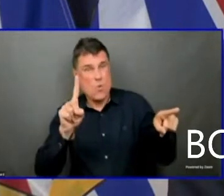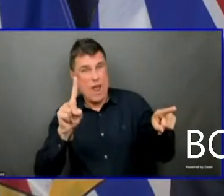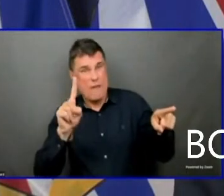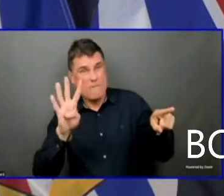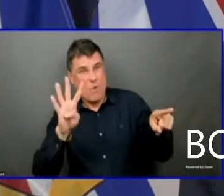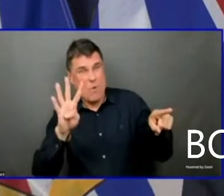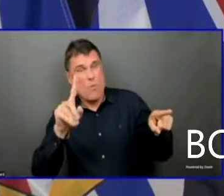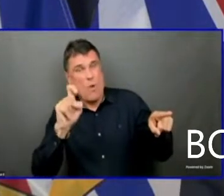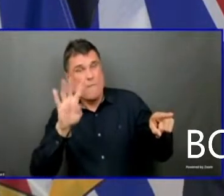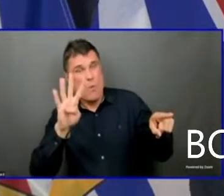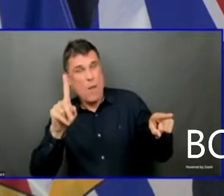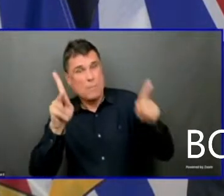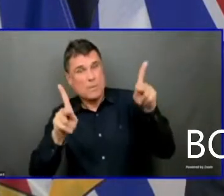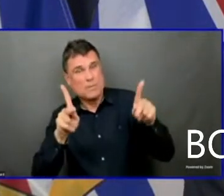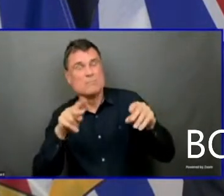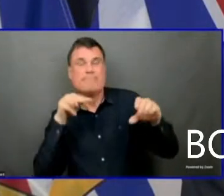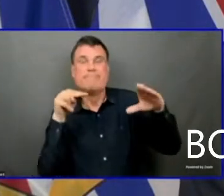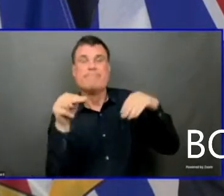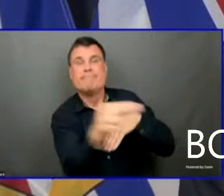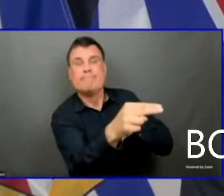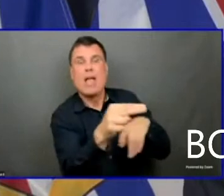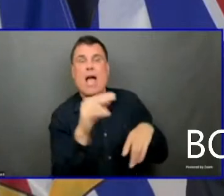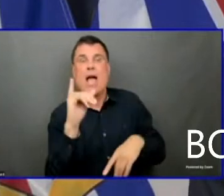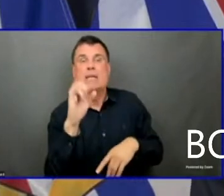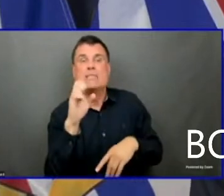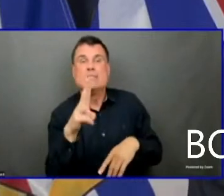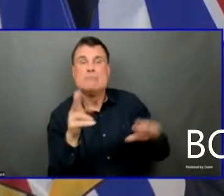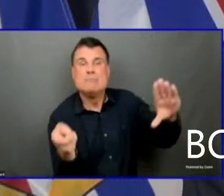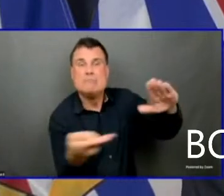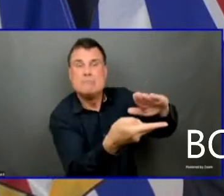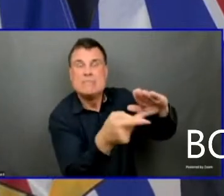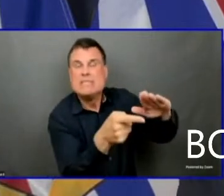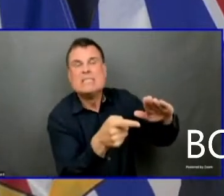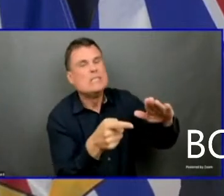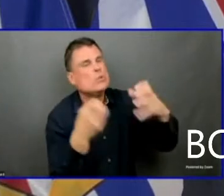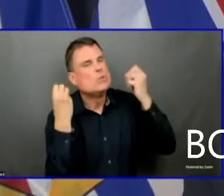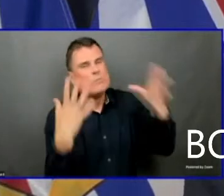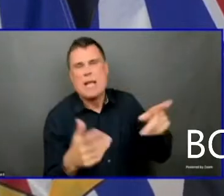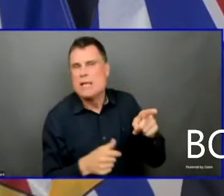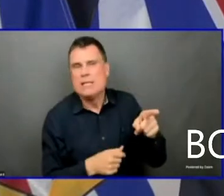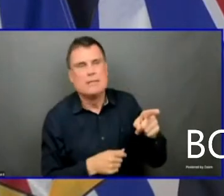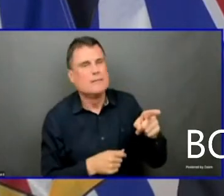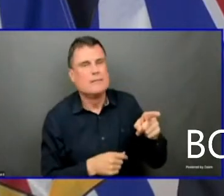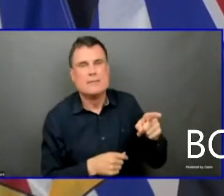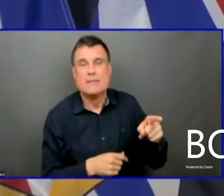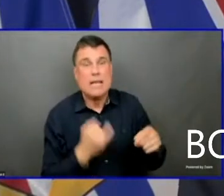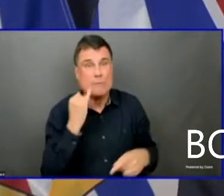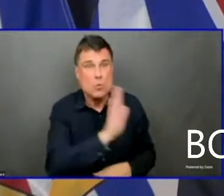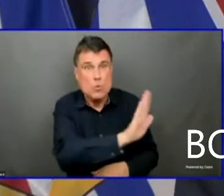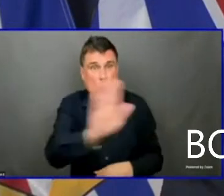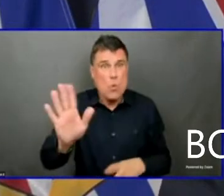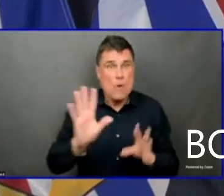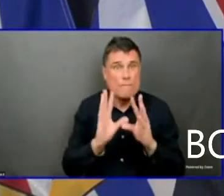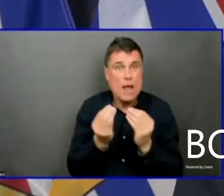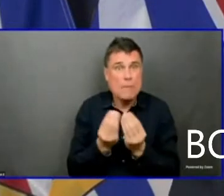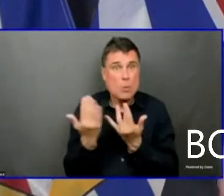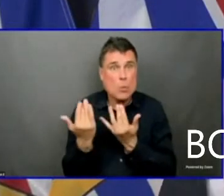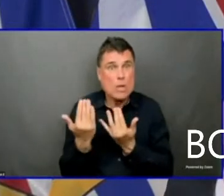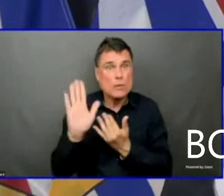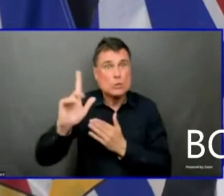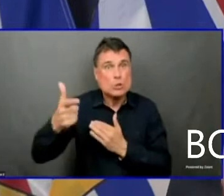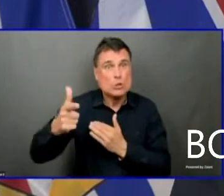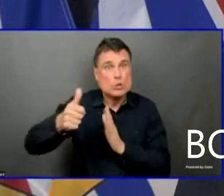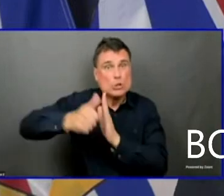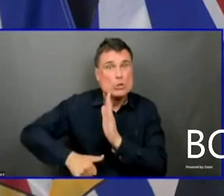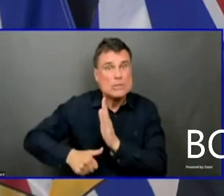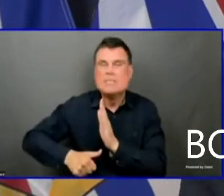gesture each of us can make in respect of those awaiting surgery, for example, is to get vaccinated. If we've not registered, again, we